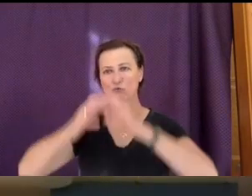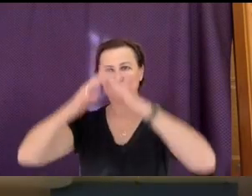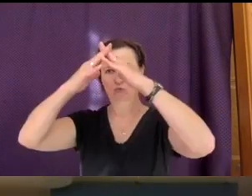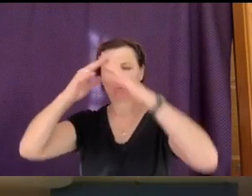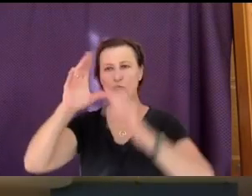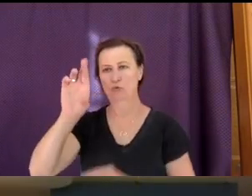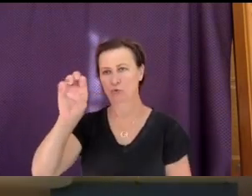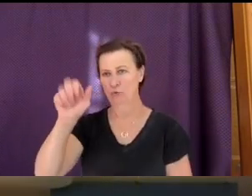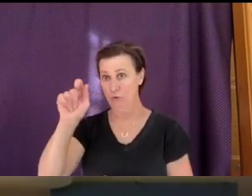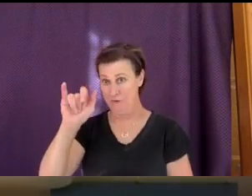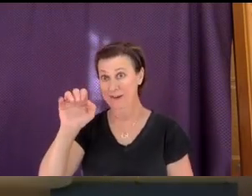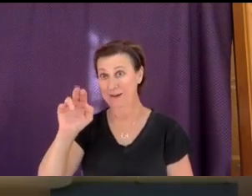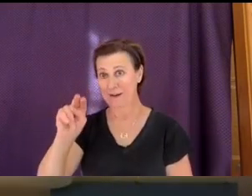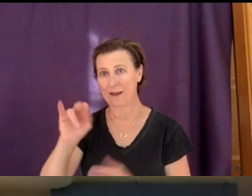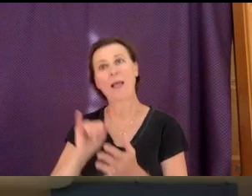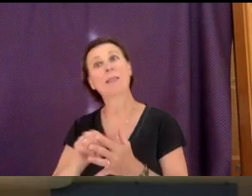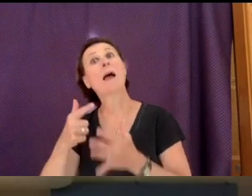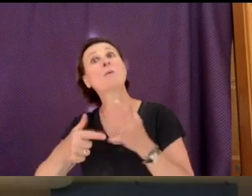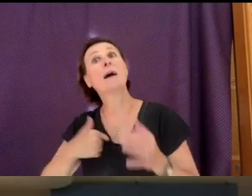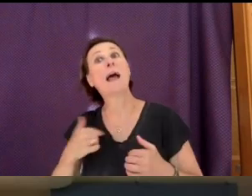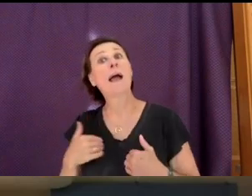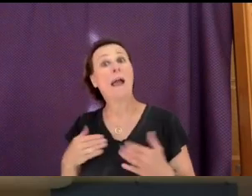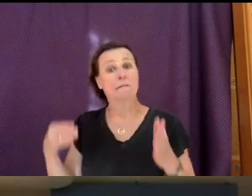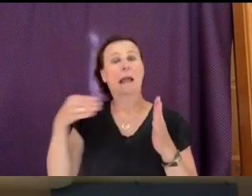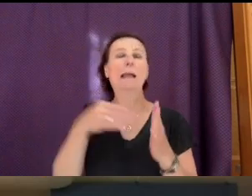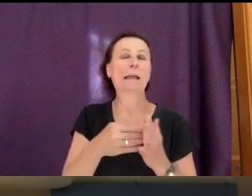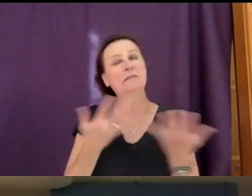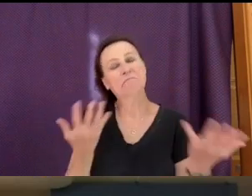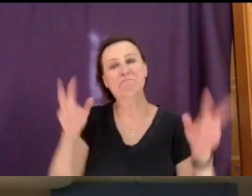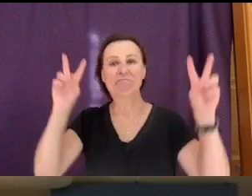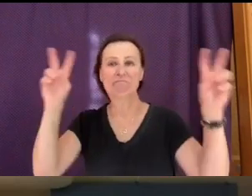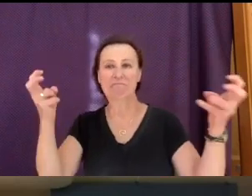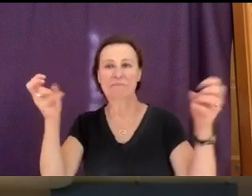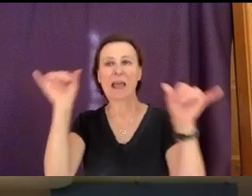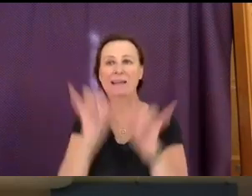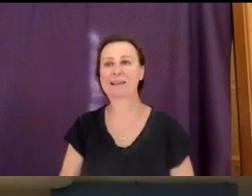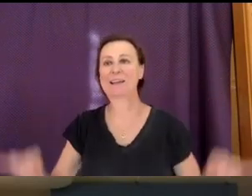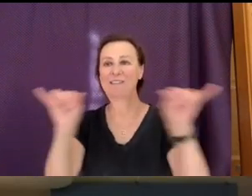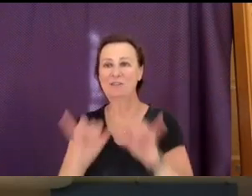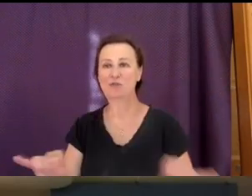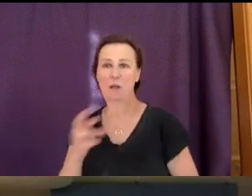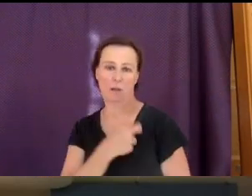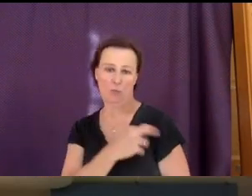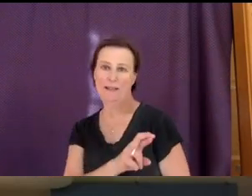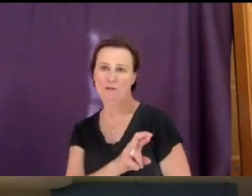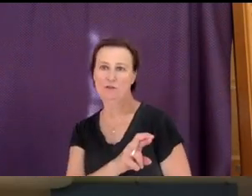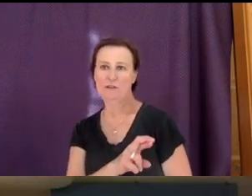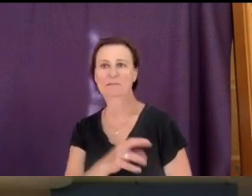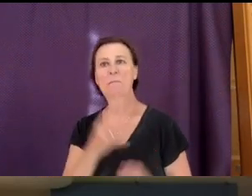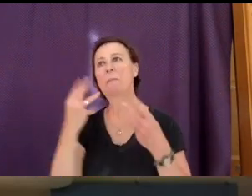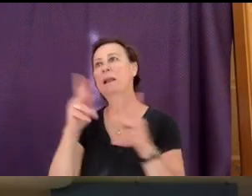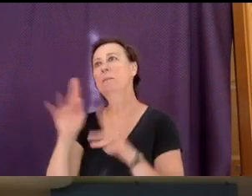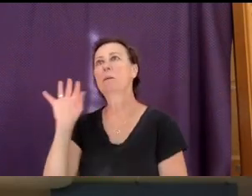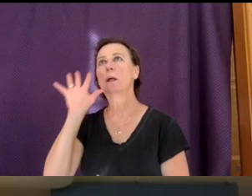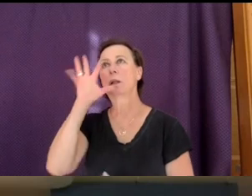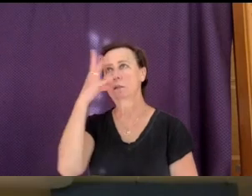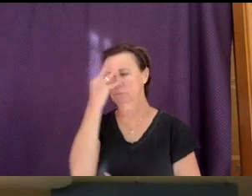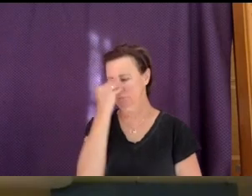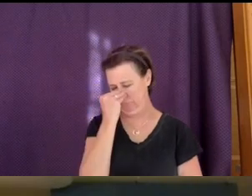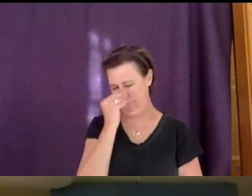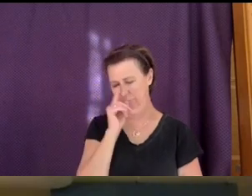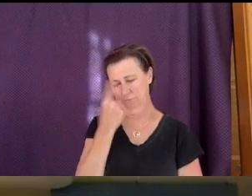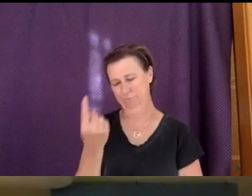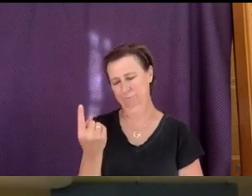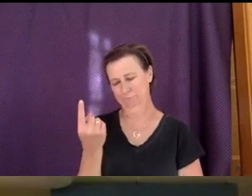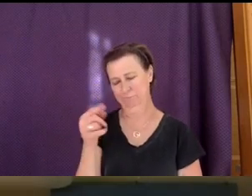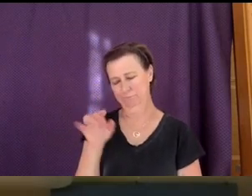what I have against, shall we say, conventional religion. It very often puts people to sleep rather than causing them to